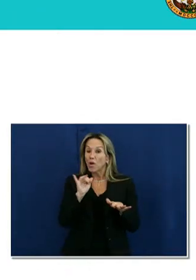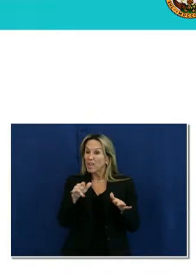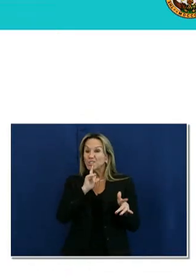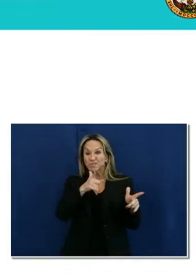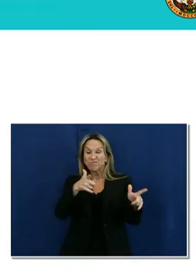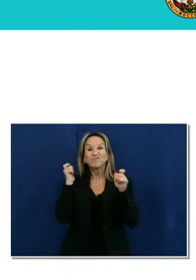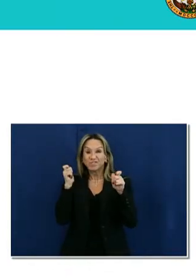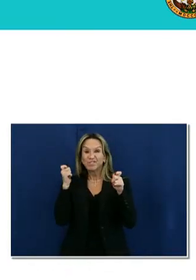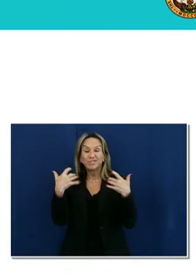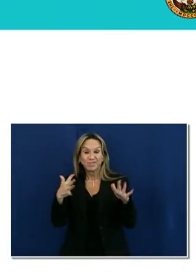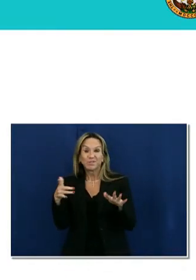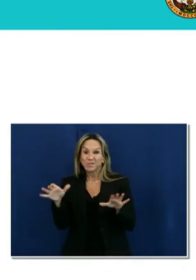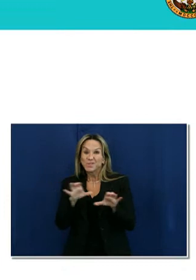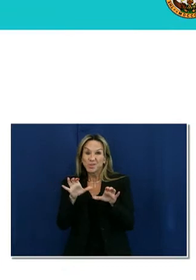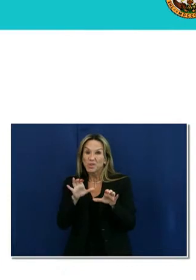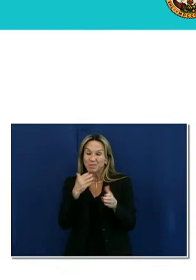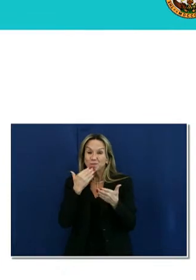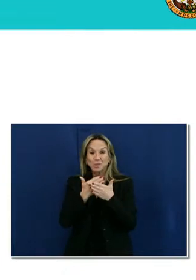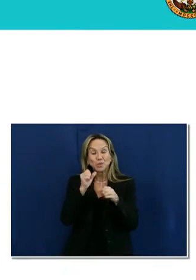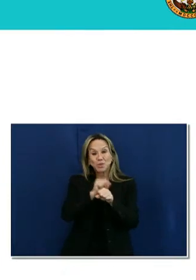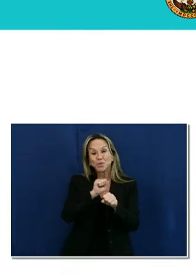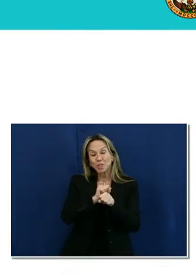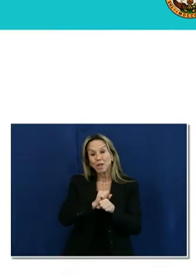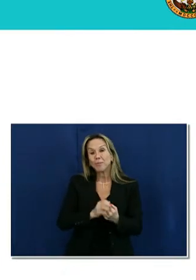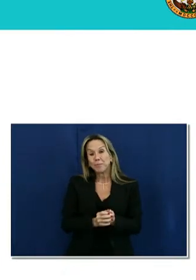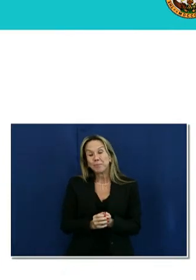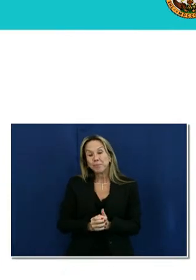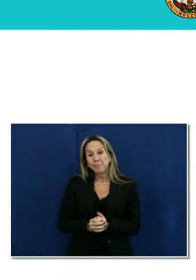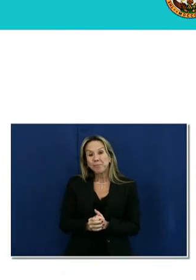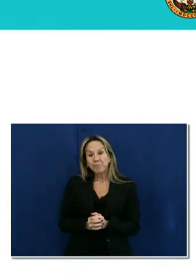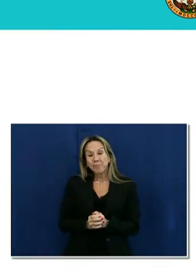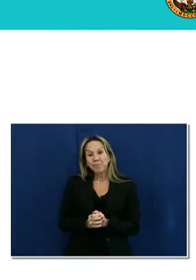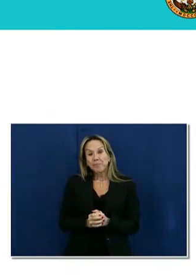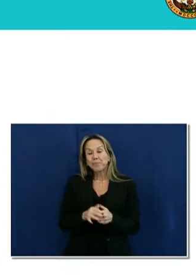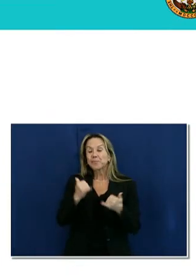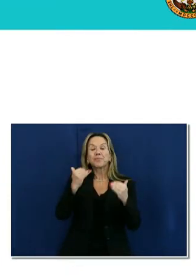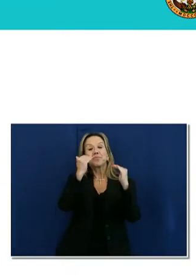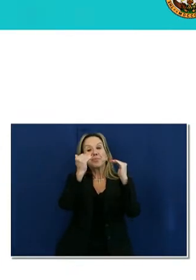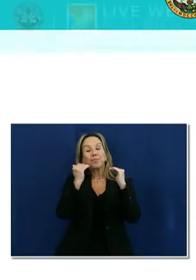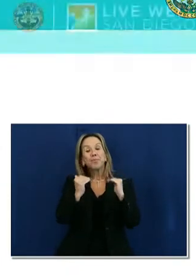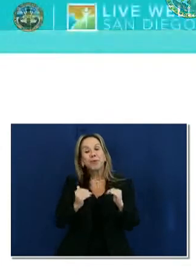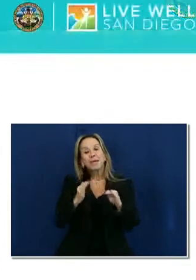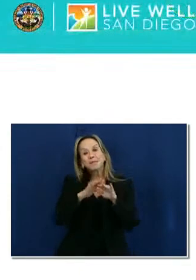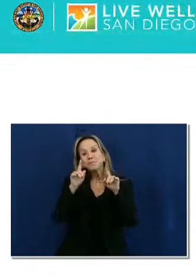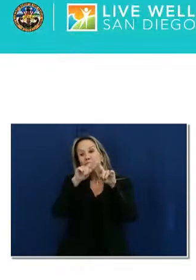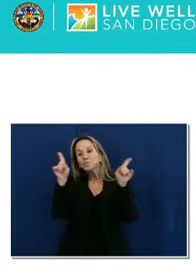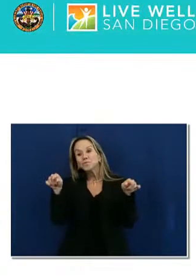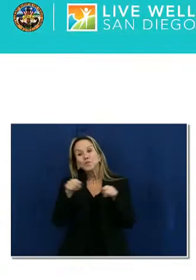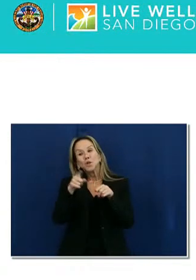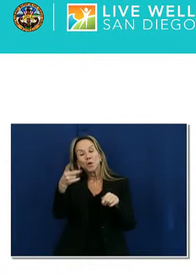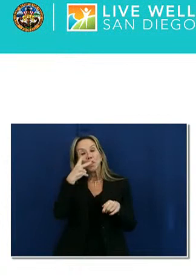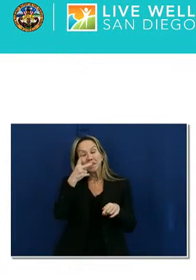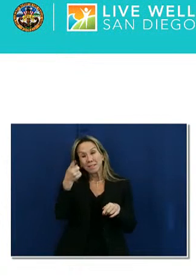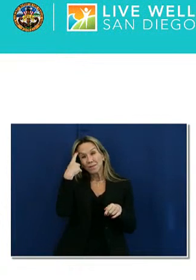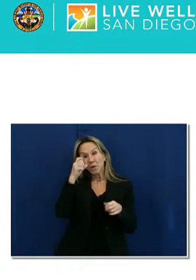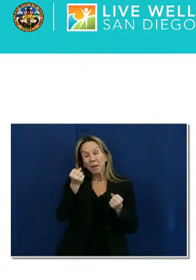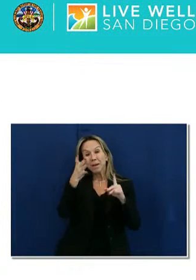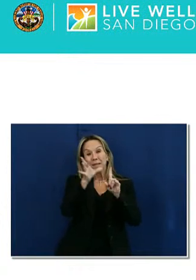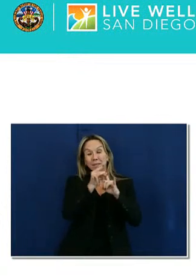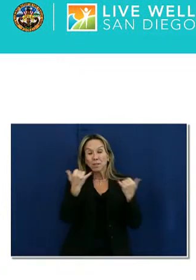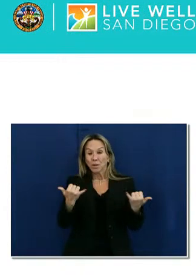all of those reporting entities that are a part of our testing community. Next on our charts for cases today, we're going to